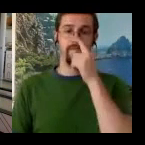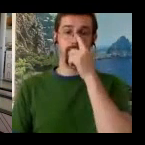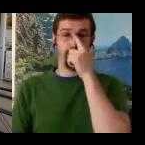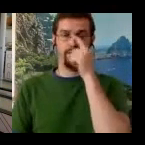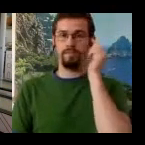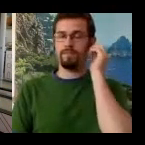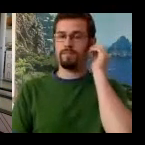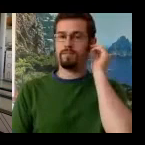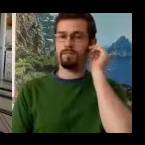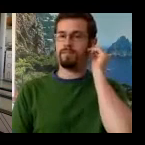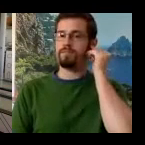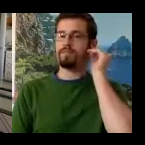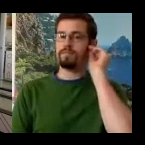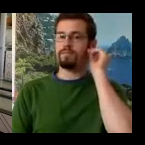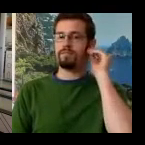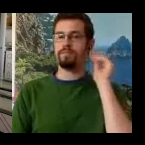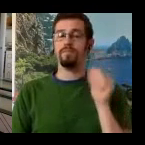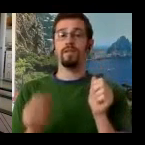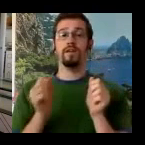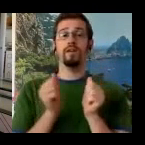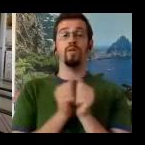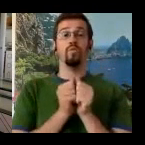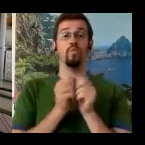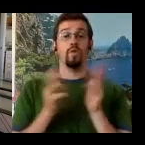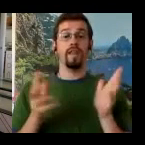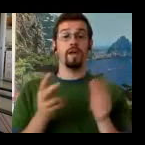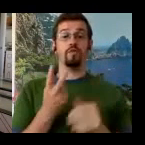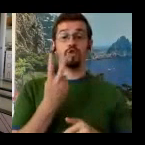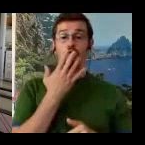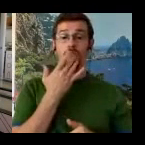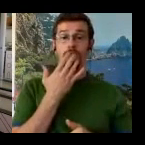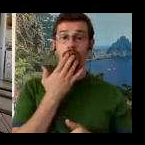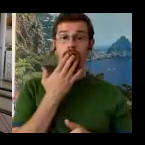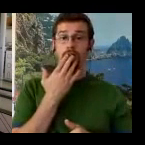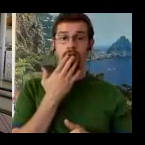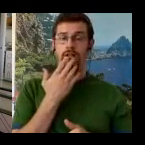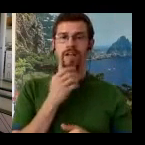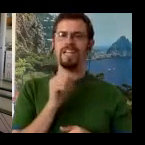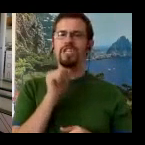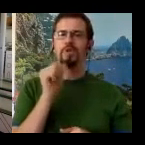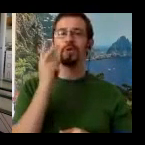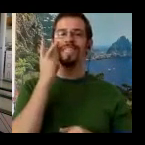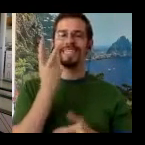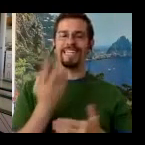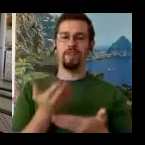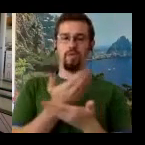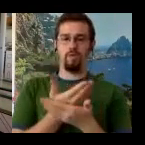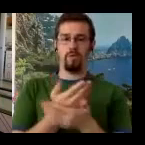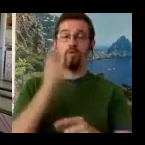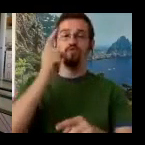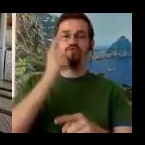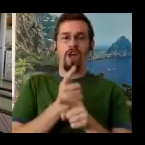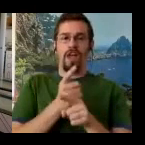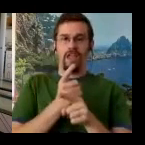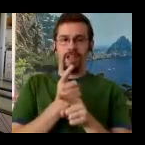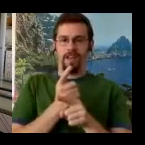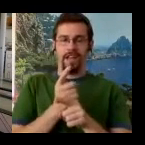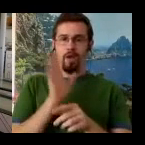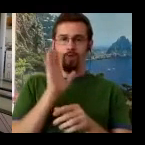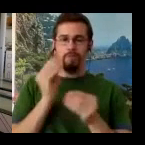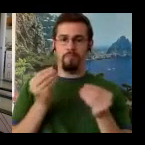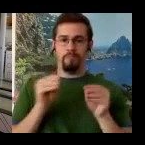go ahead. Yeah, without the 2-color font, you don't see the overlap correctly, or they bleed through. And